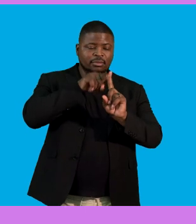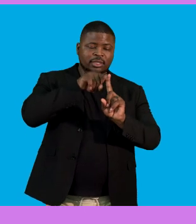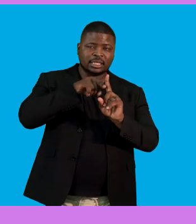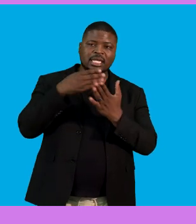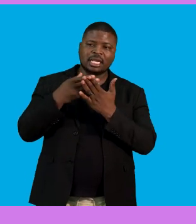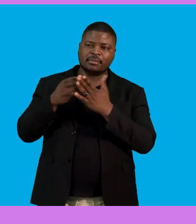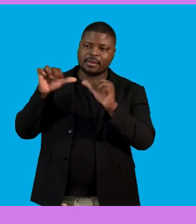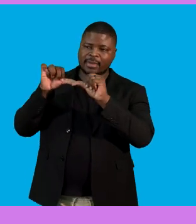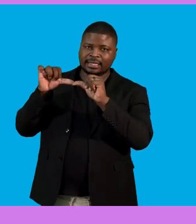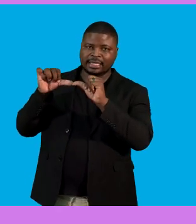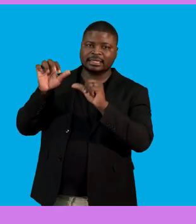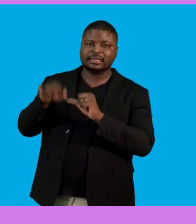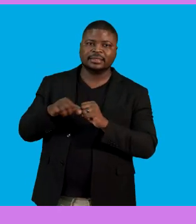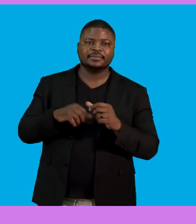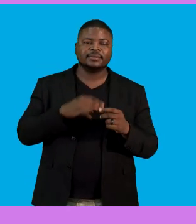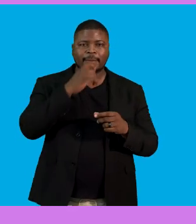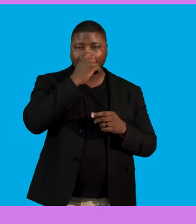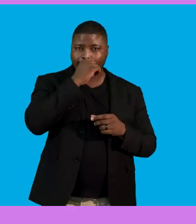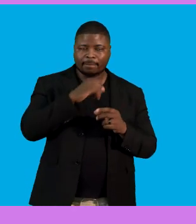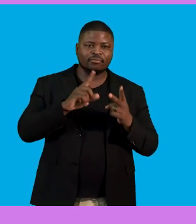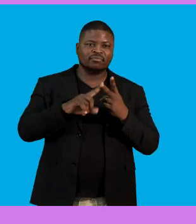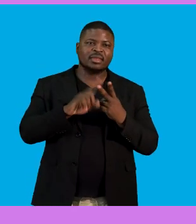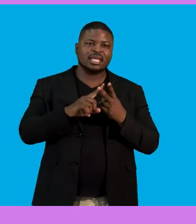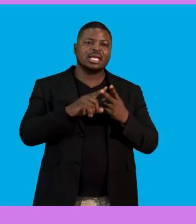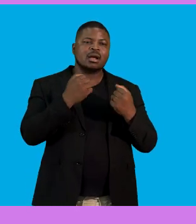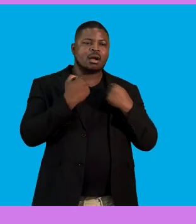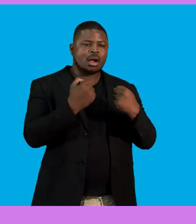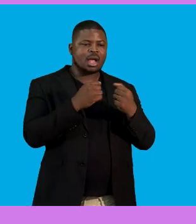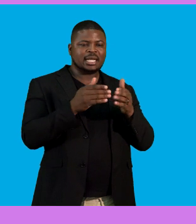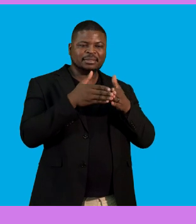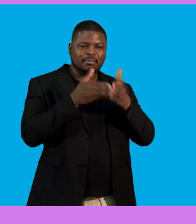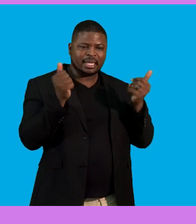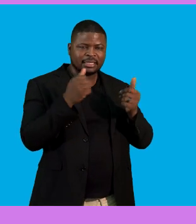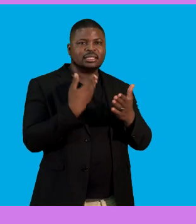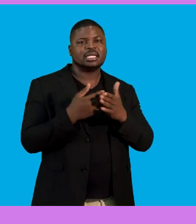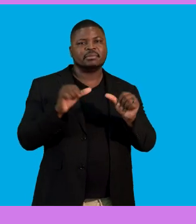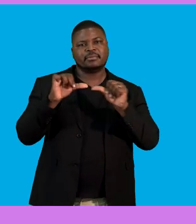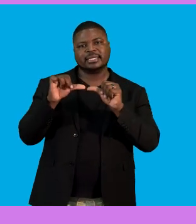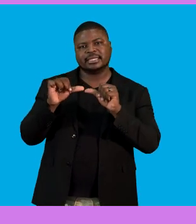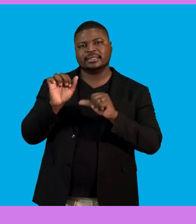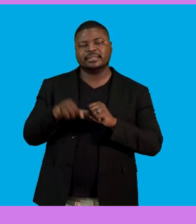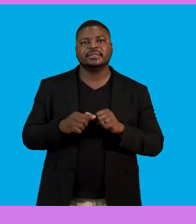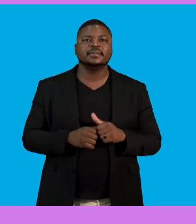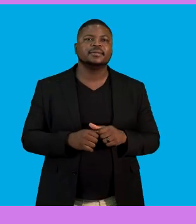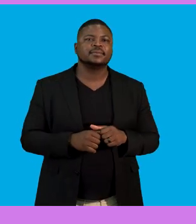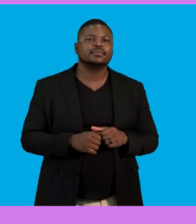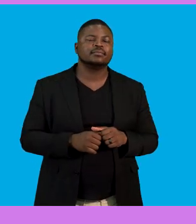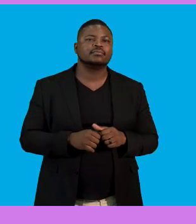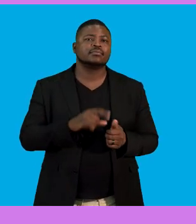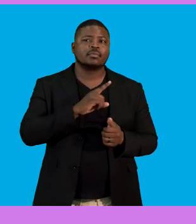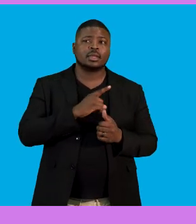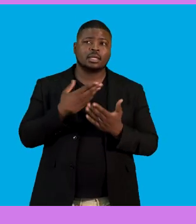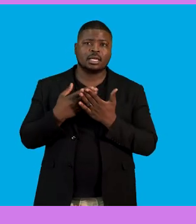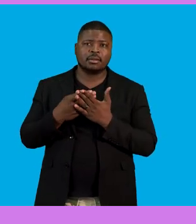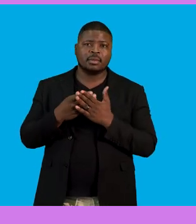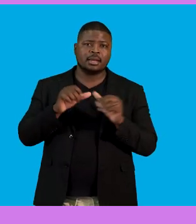because temperature can be measured. We can represent speed of a car, the car speed, because